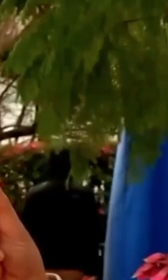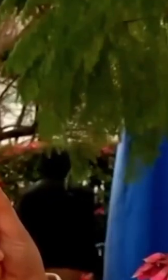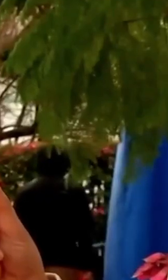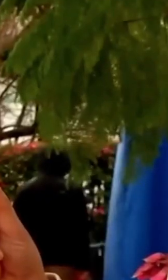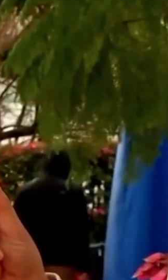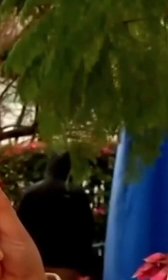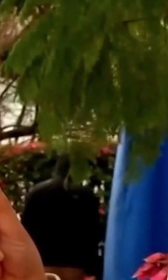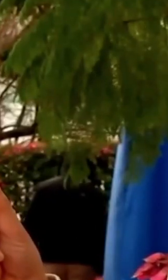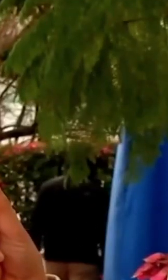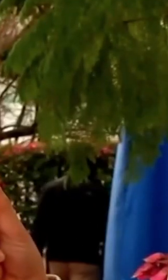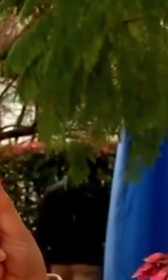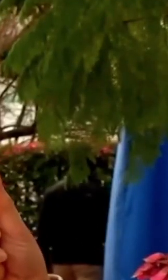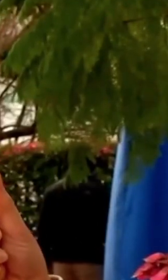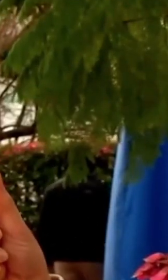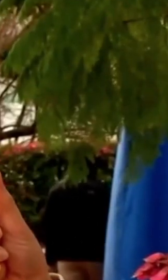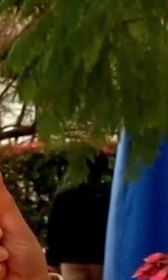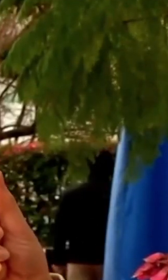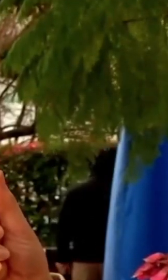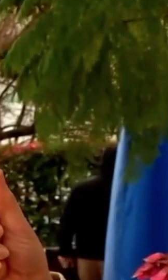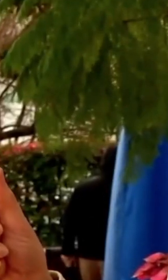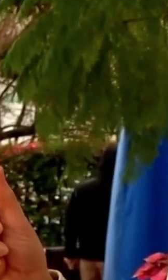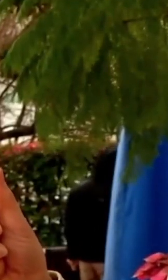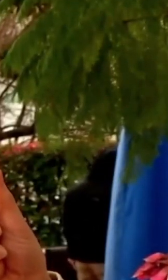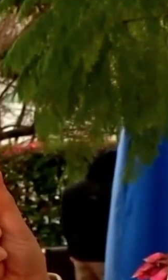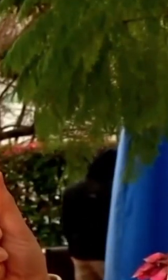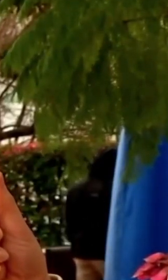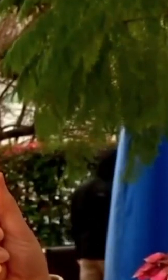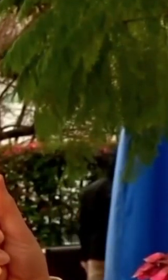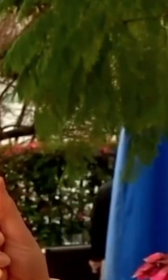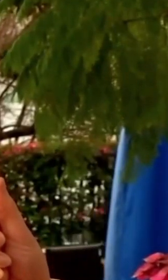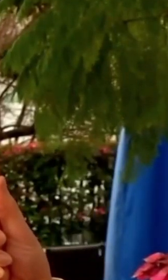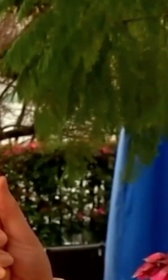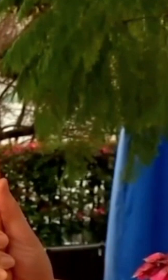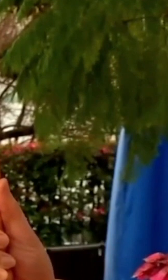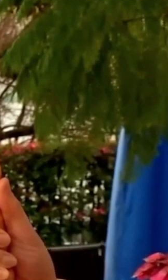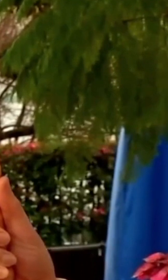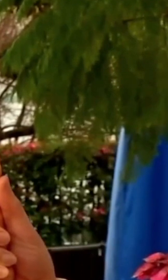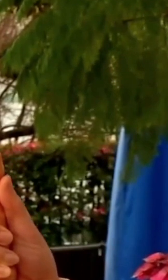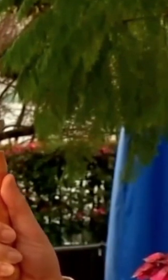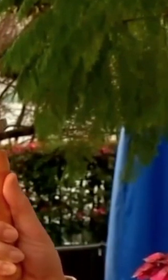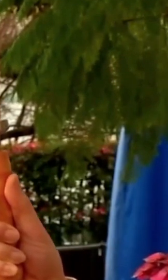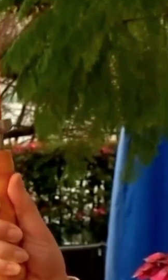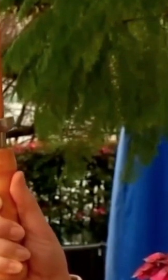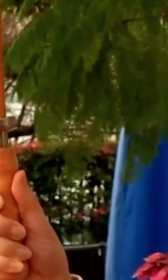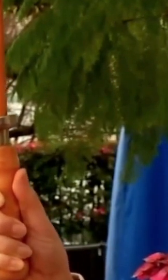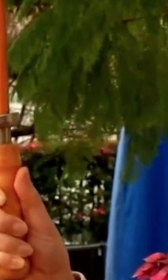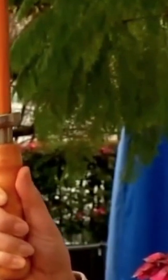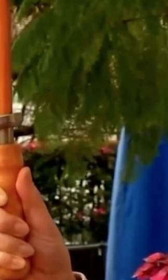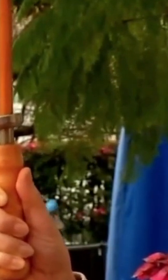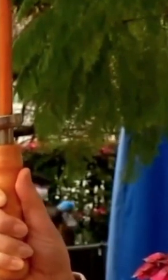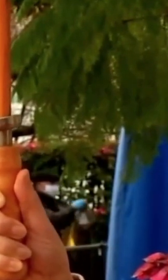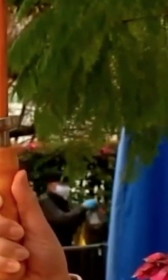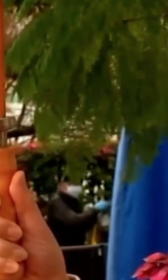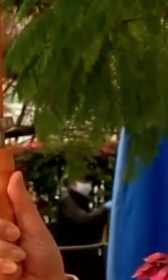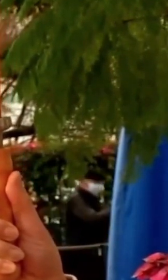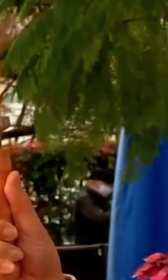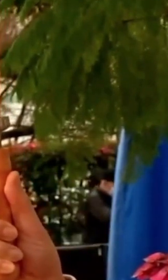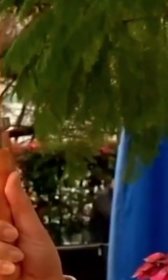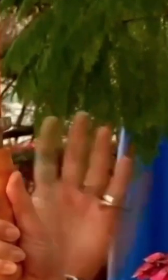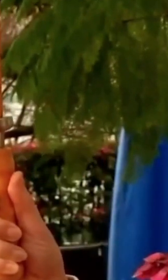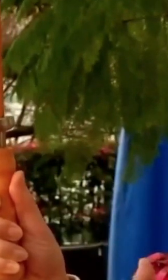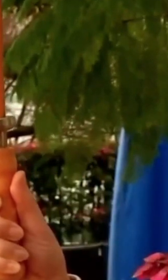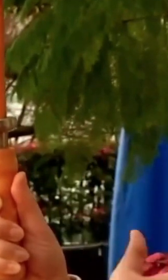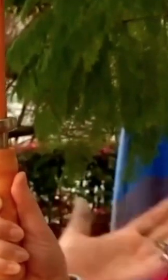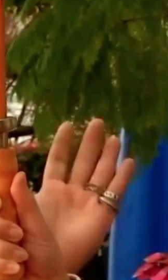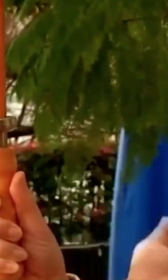We're an institution that started in the 1960s during the Watts riots, when there was no place for black and brown individuals with mental illness to go. And that's